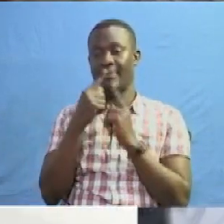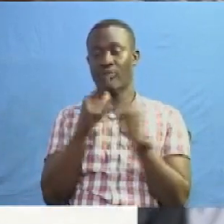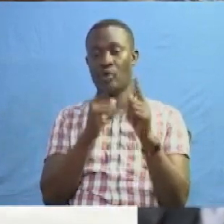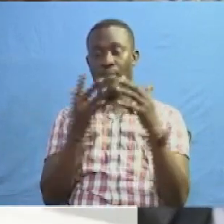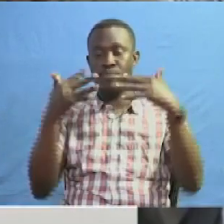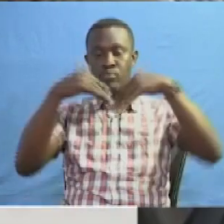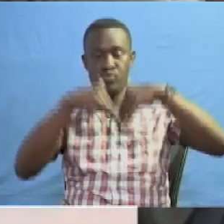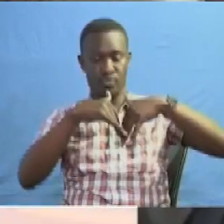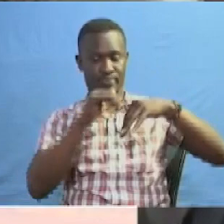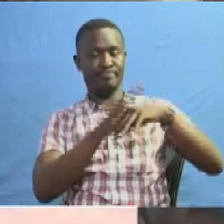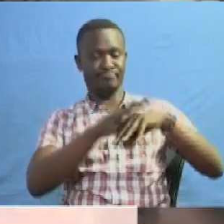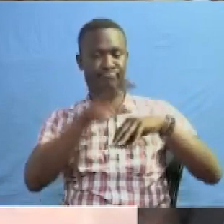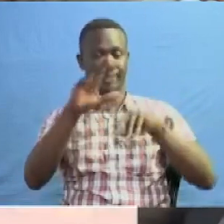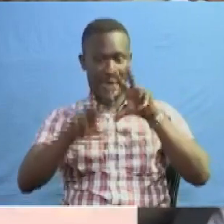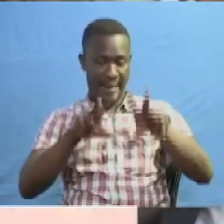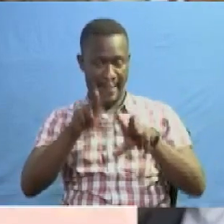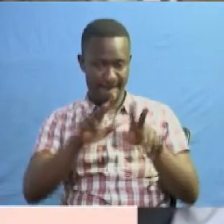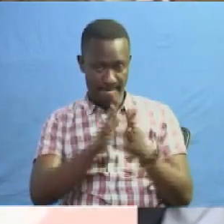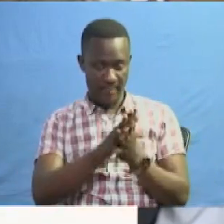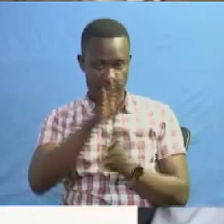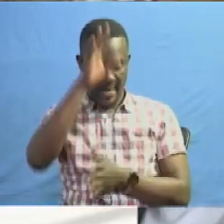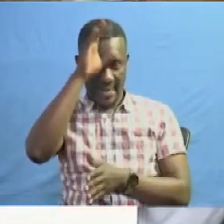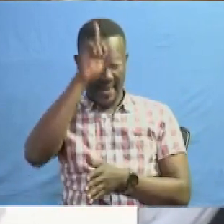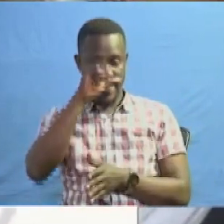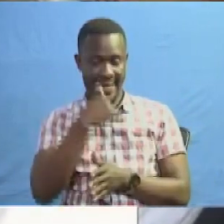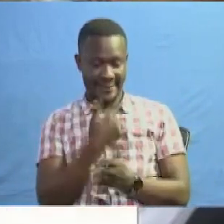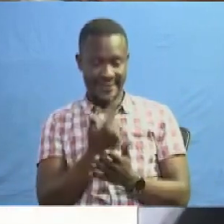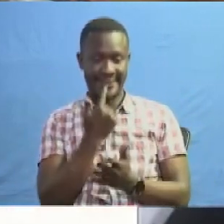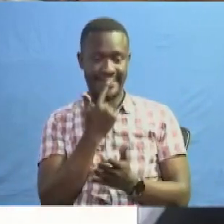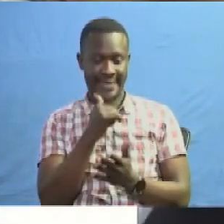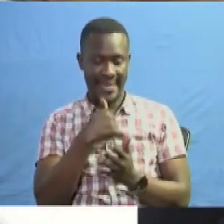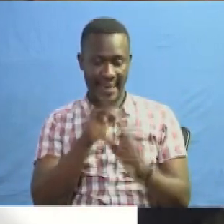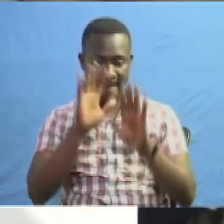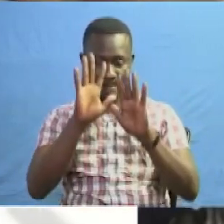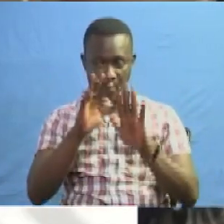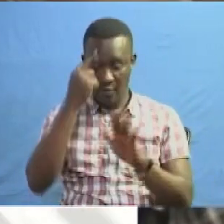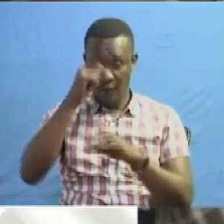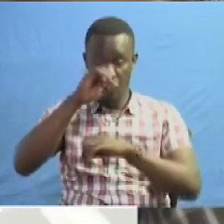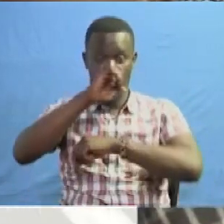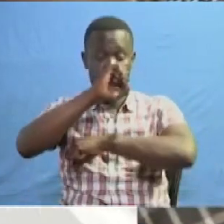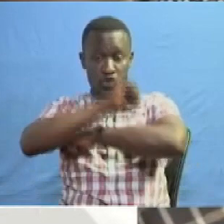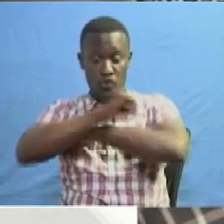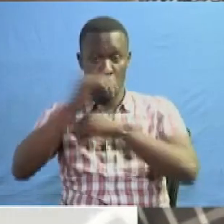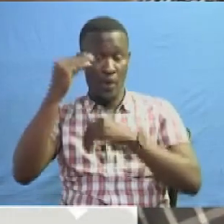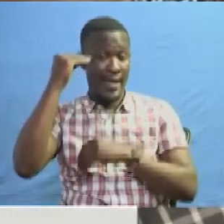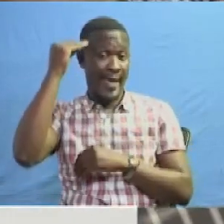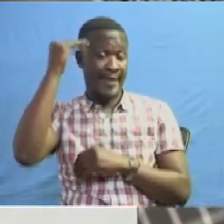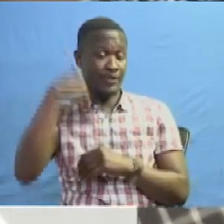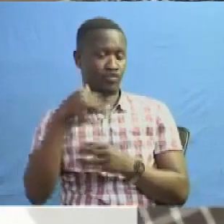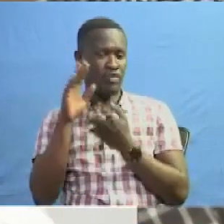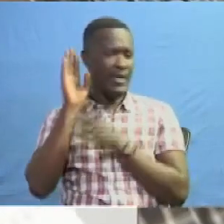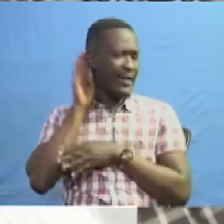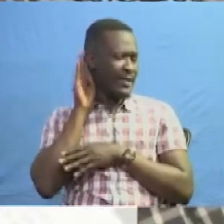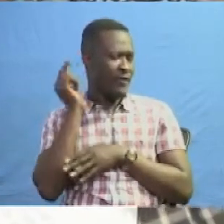convention, Kirinyaga County Education Officer Lydia Mutegi expressed that it was crucial for school heads to listen to students' grievances